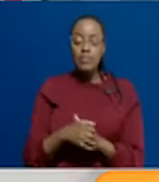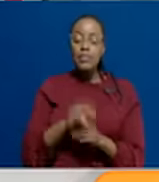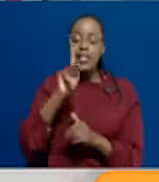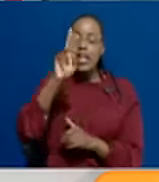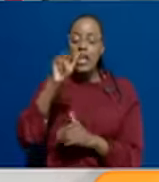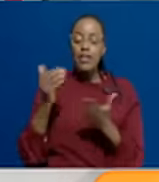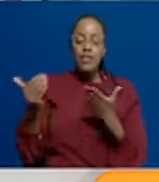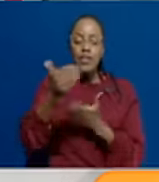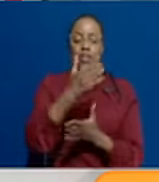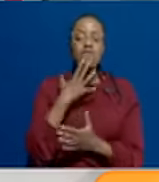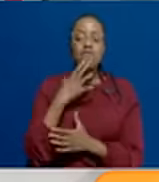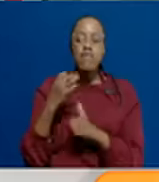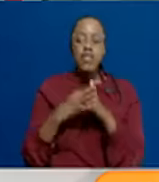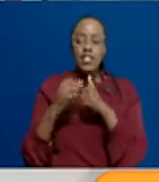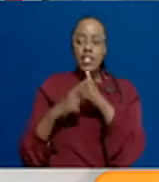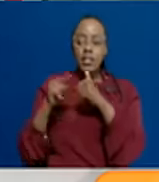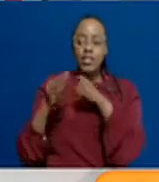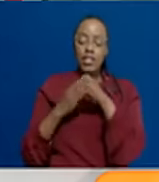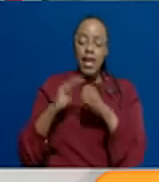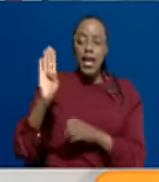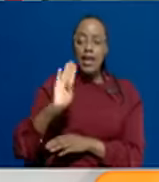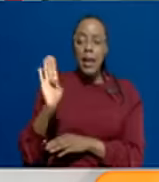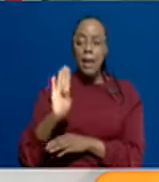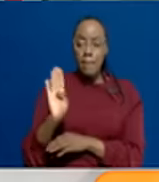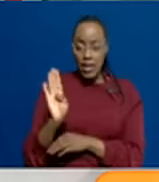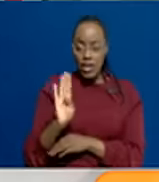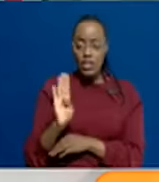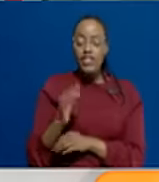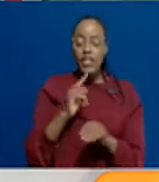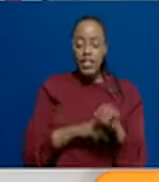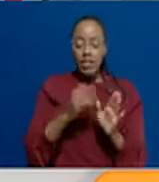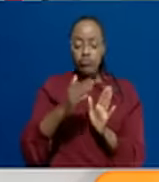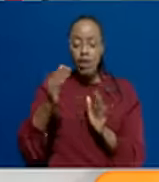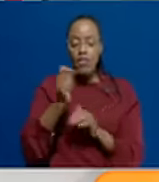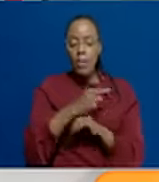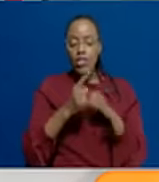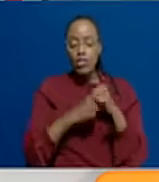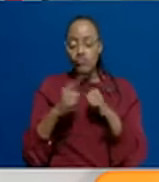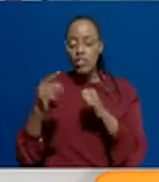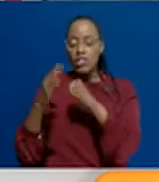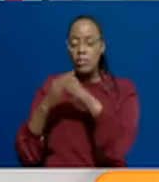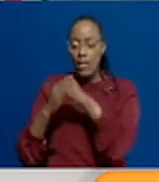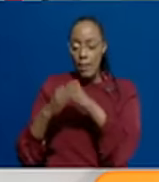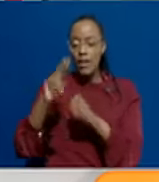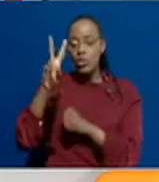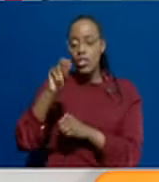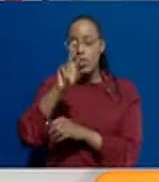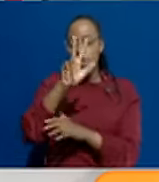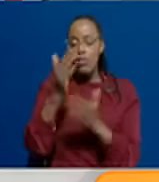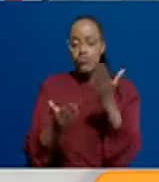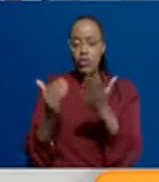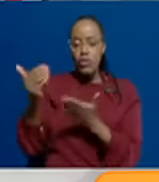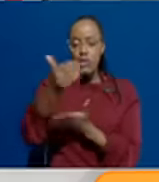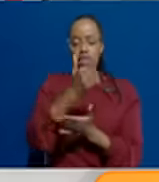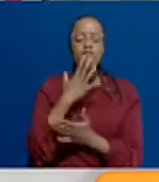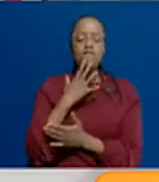2023. KRA collected 586.9 billion shillings in the period July to September 2023, compared to a collection